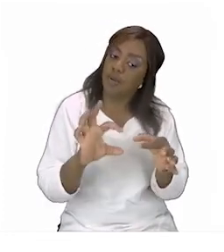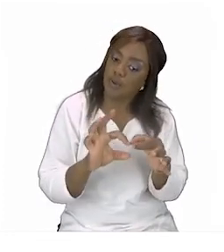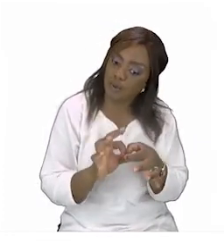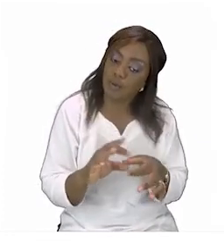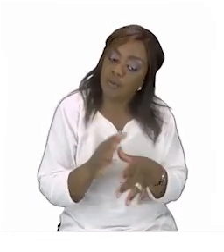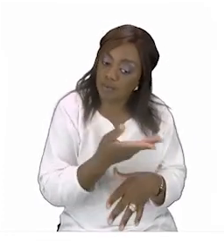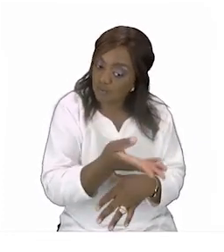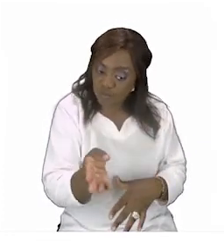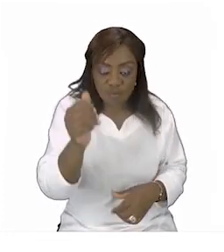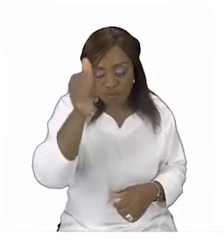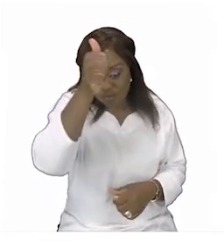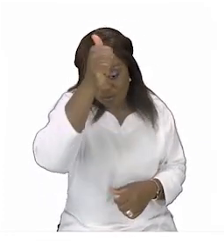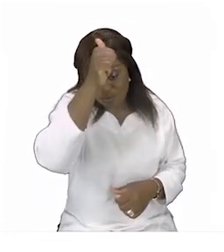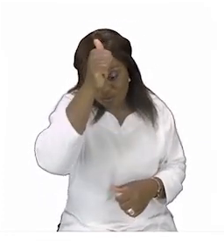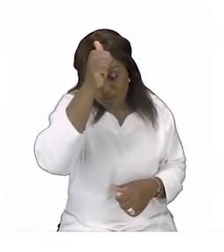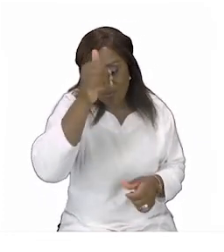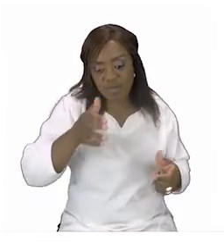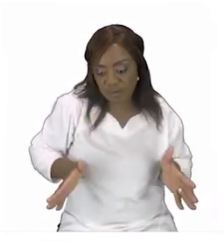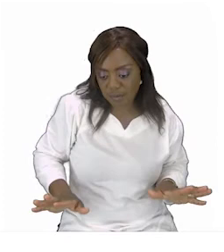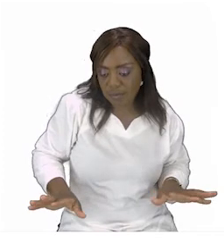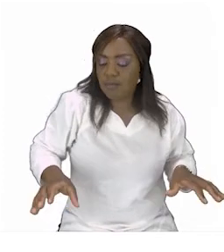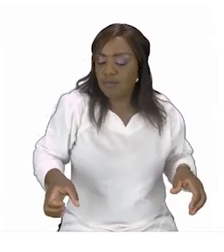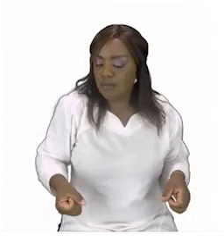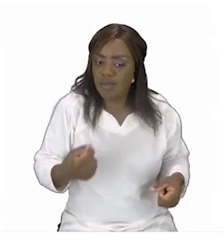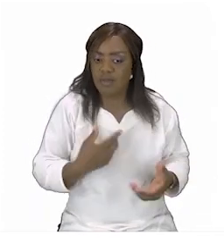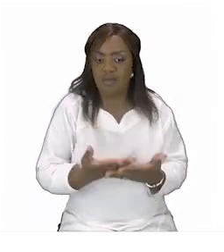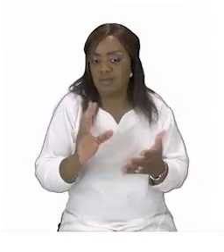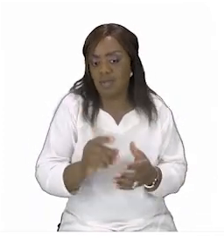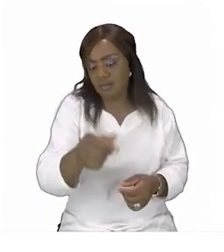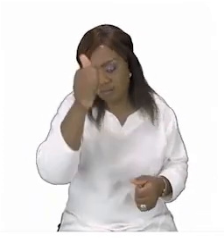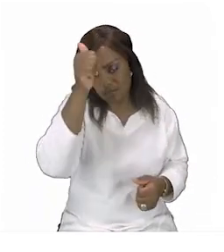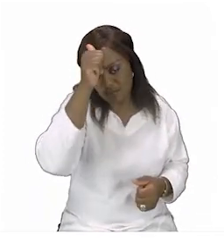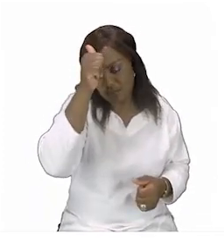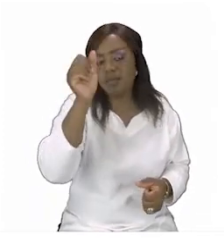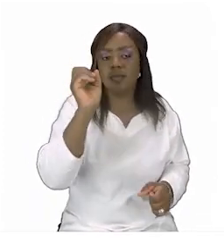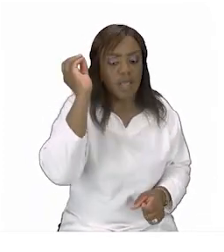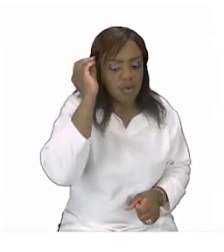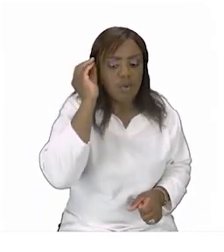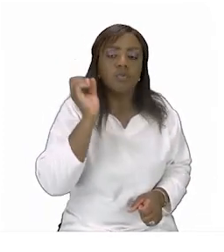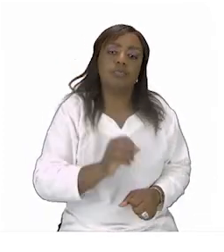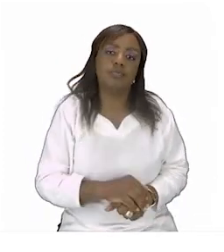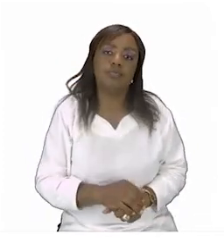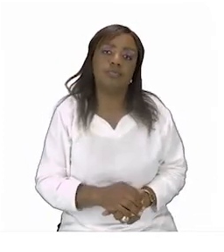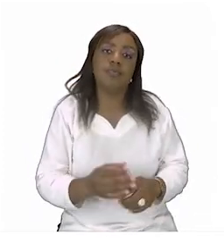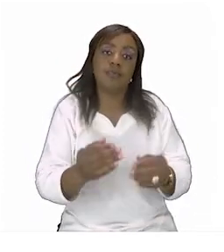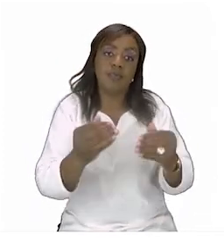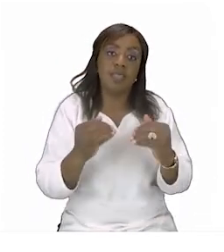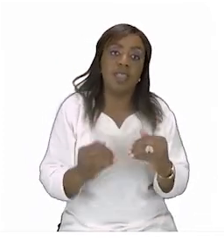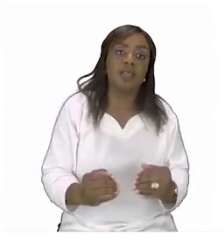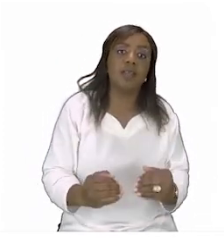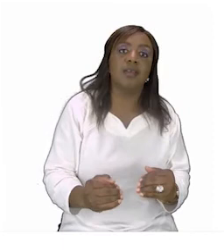clever boys and girls, you don't really need my help. Let us now move on to